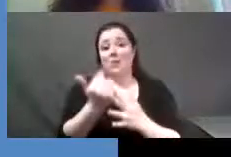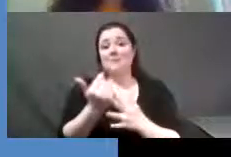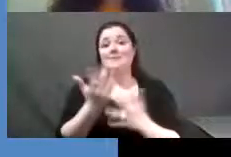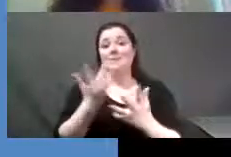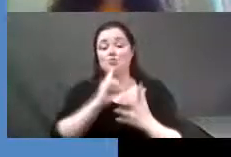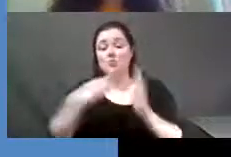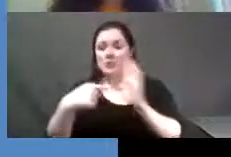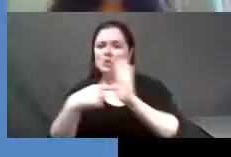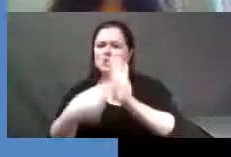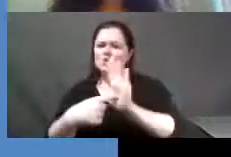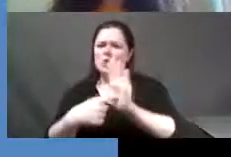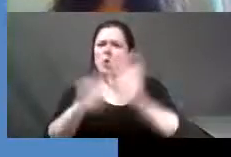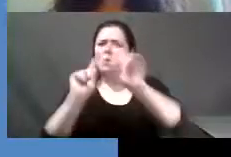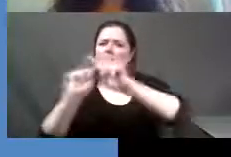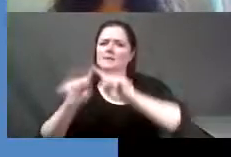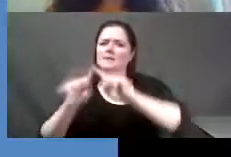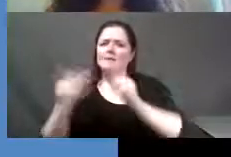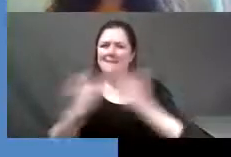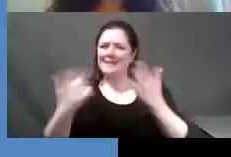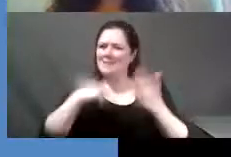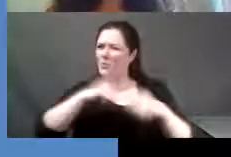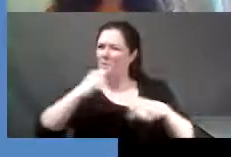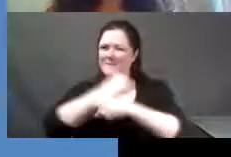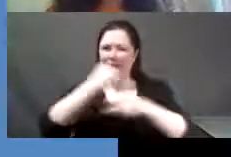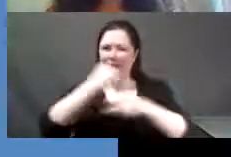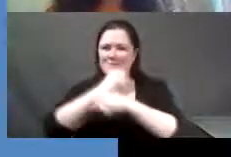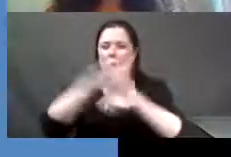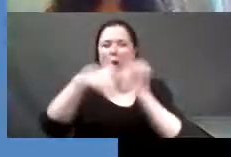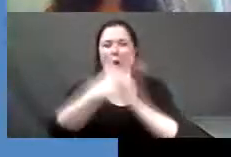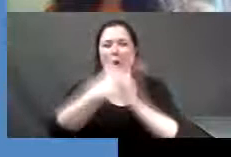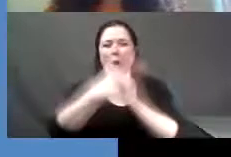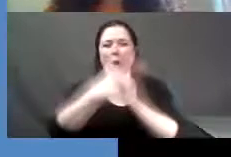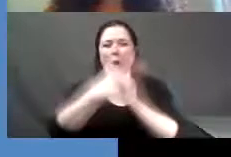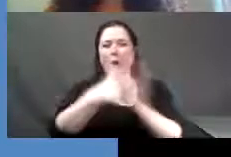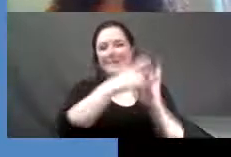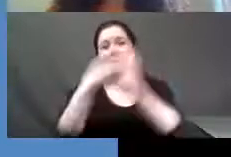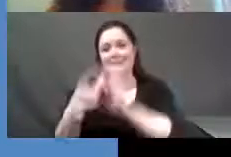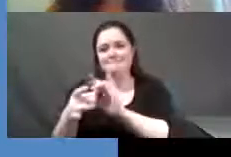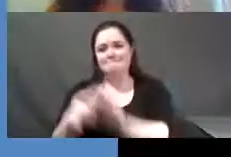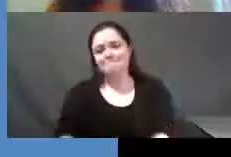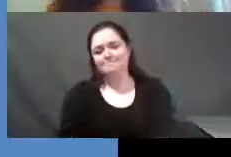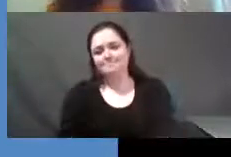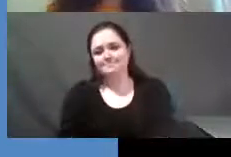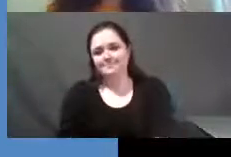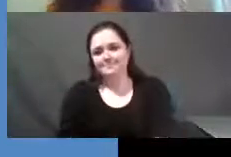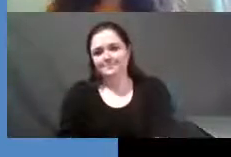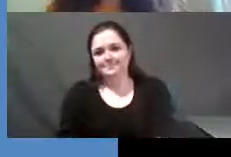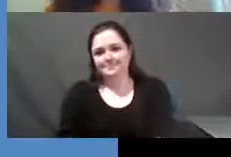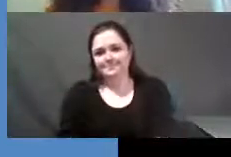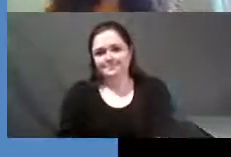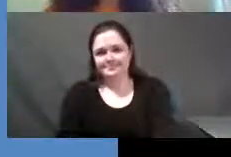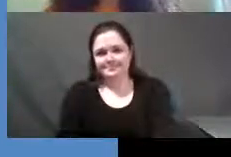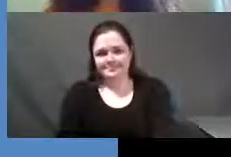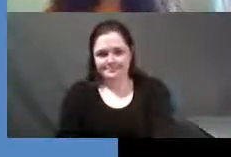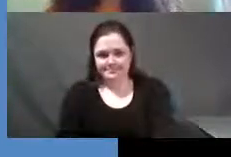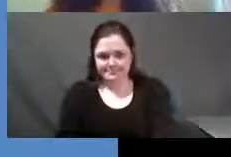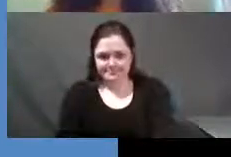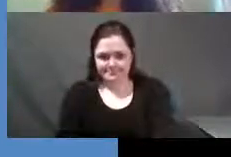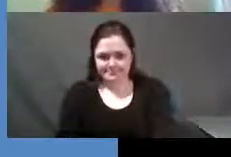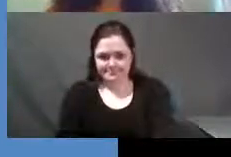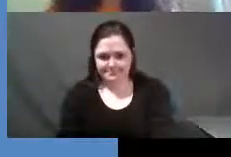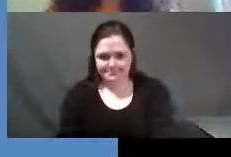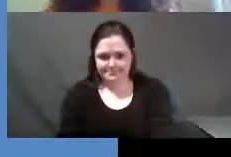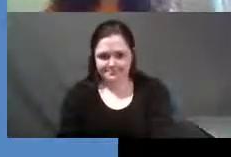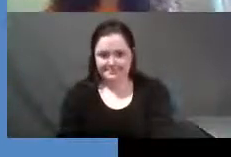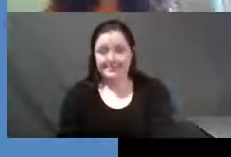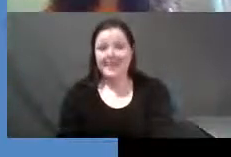the different things we are fighting for are interconnected. So if people are interested in that, I'll share this PowerPoint after